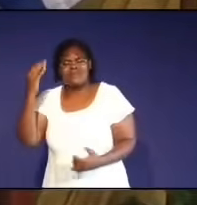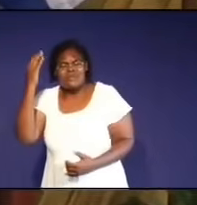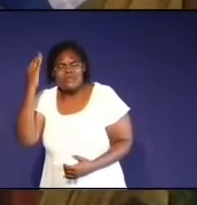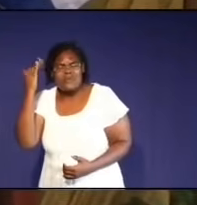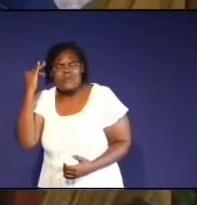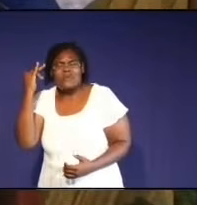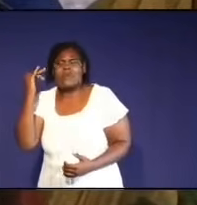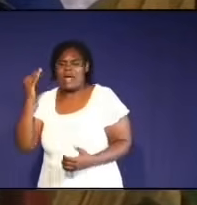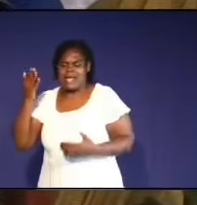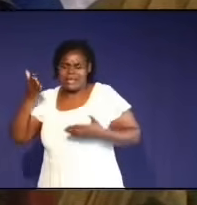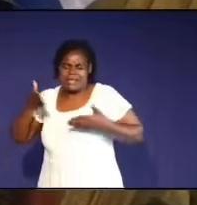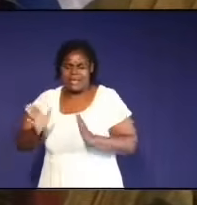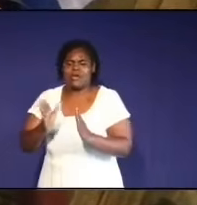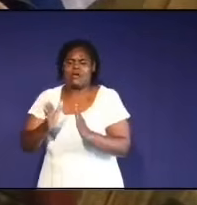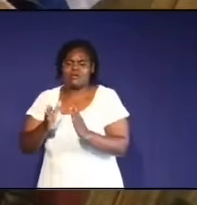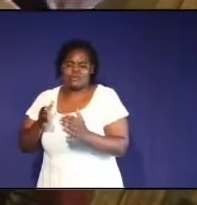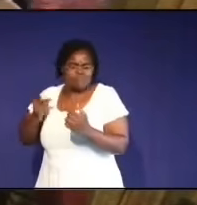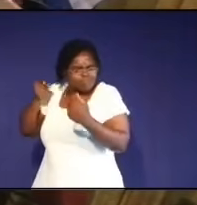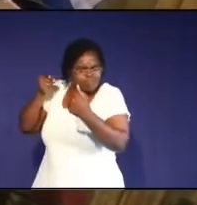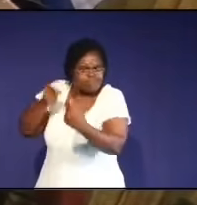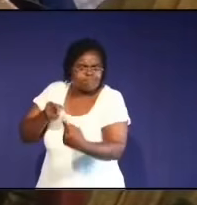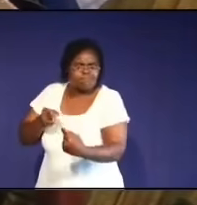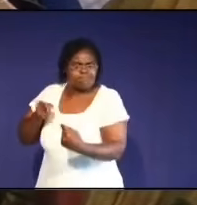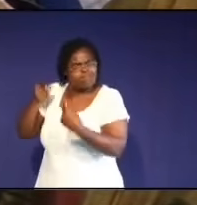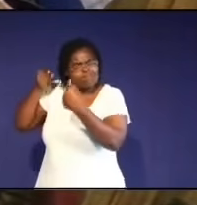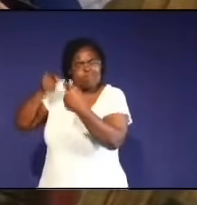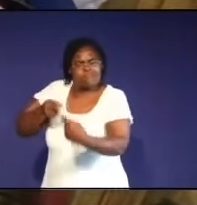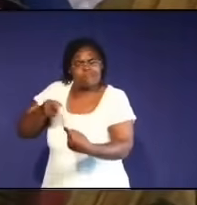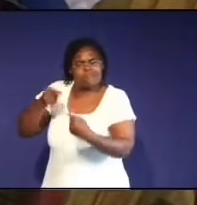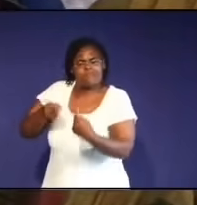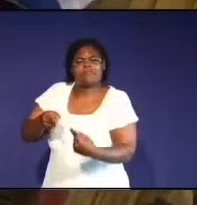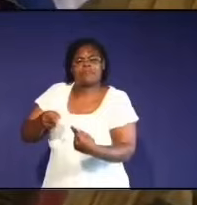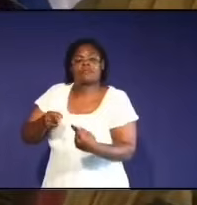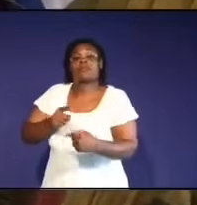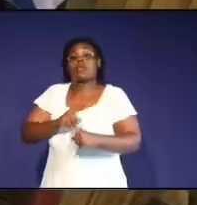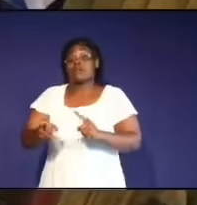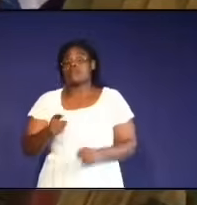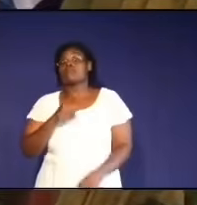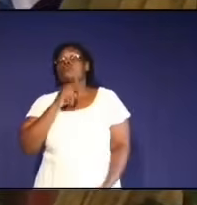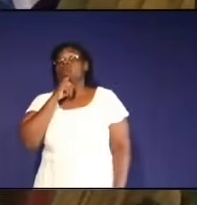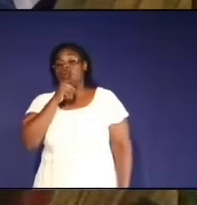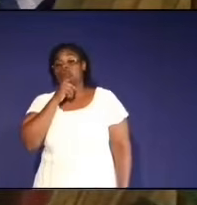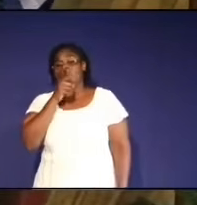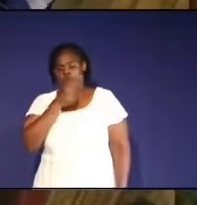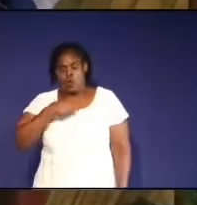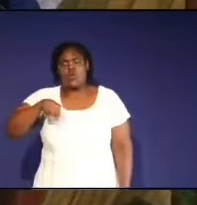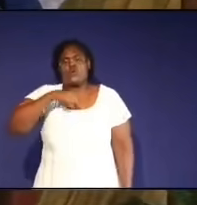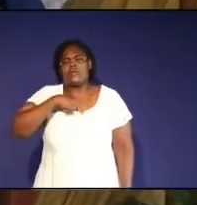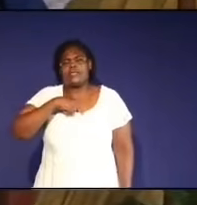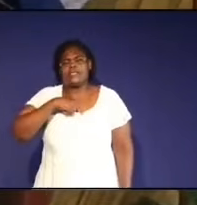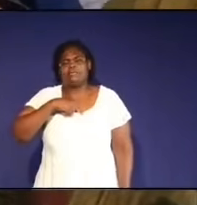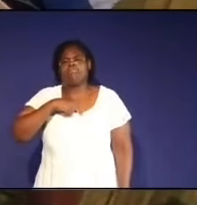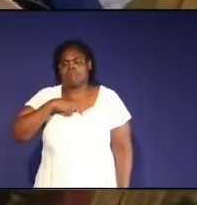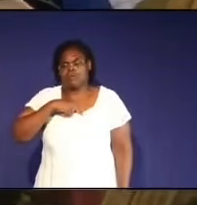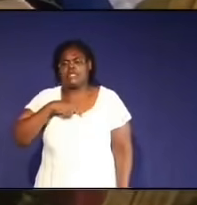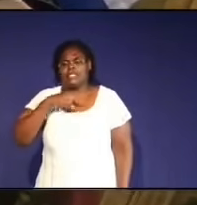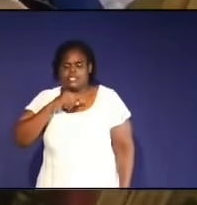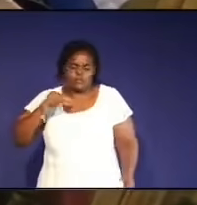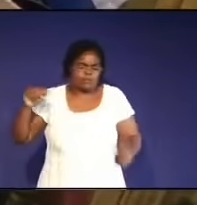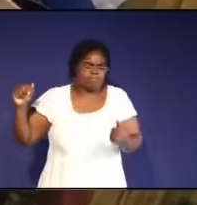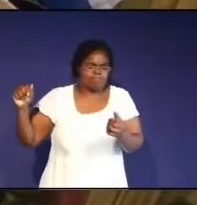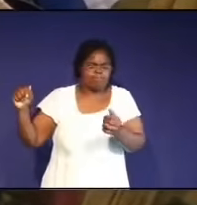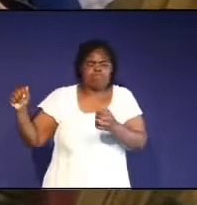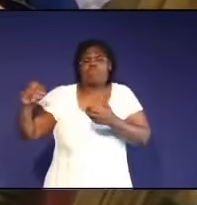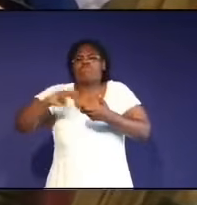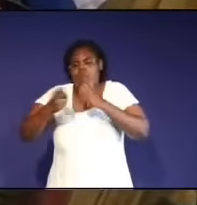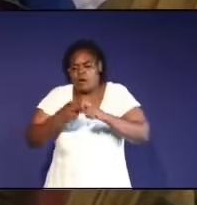strife? The truth is, some of us need some wind to shake us up